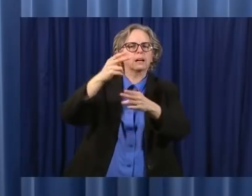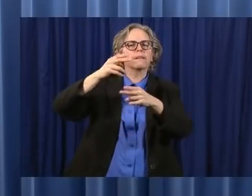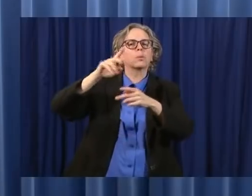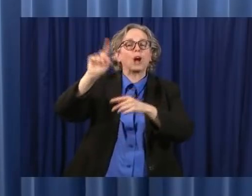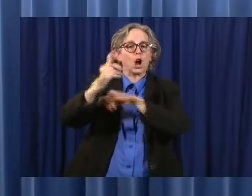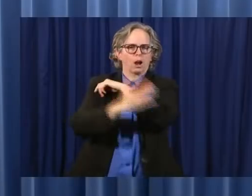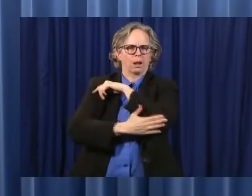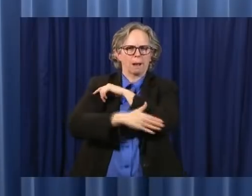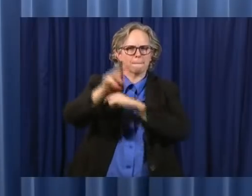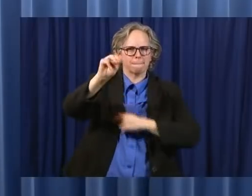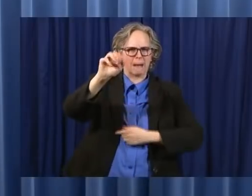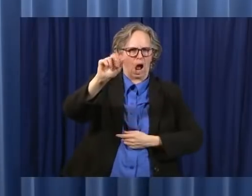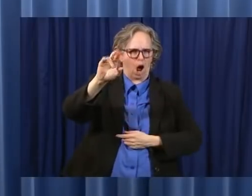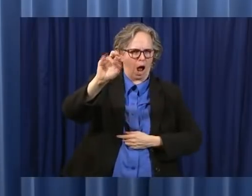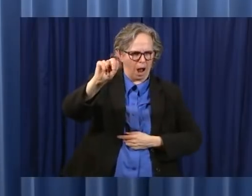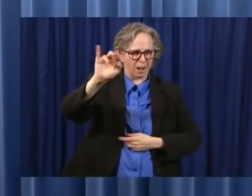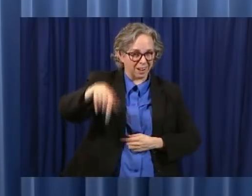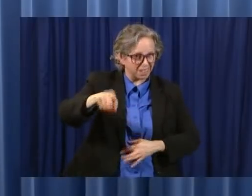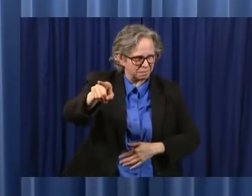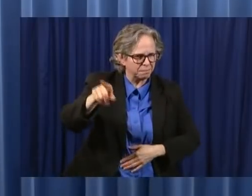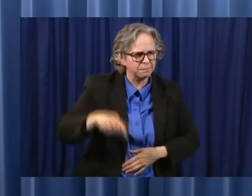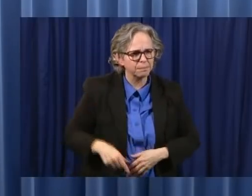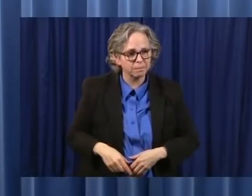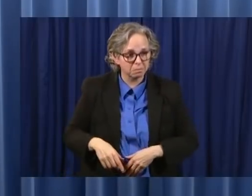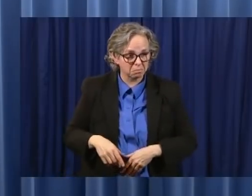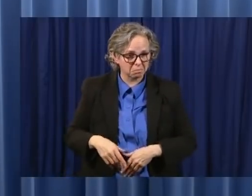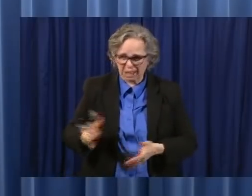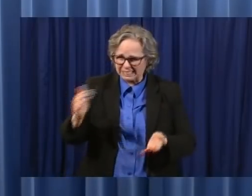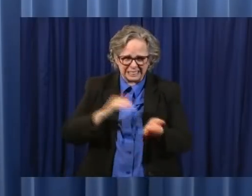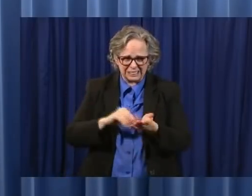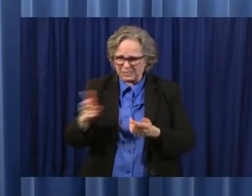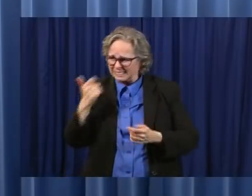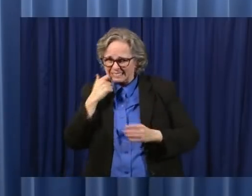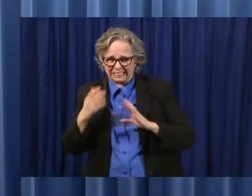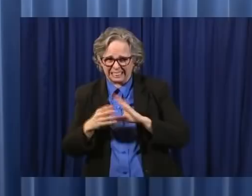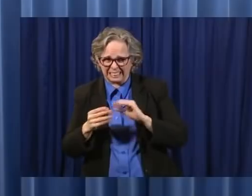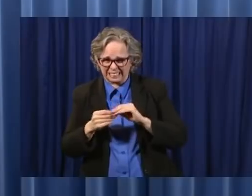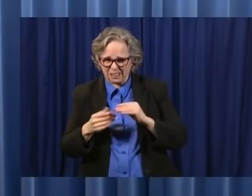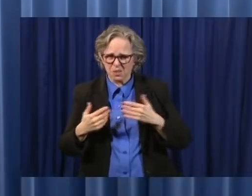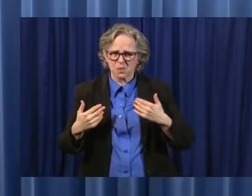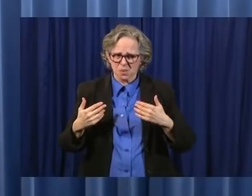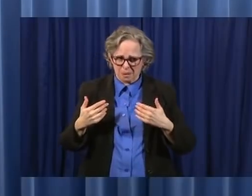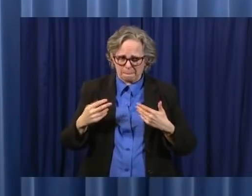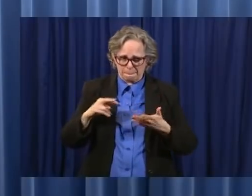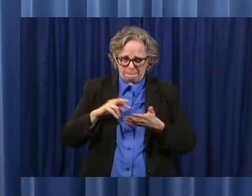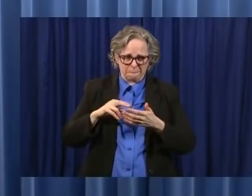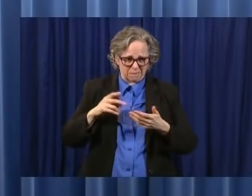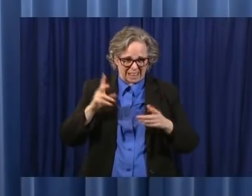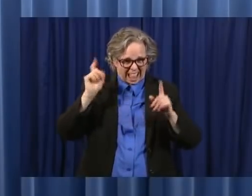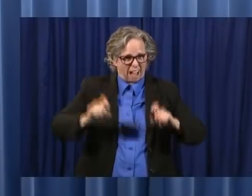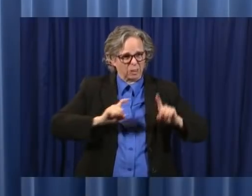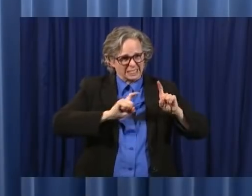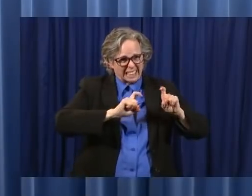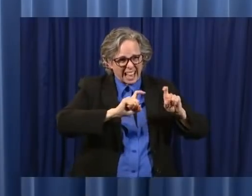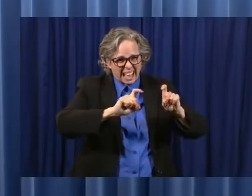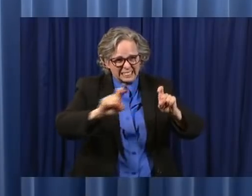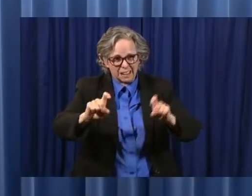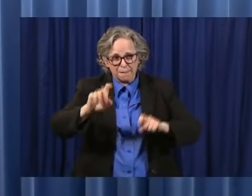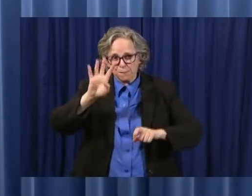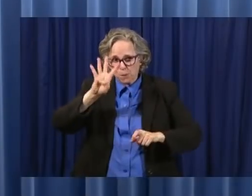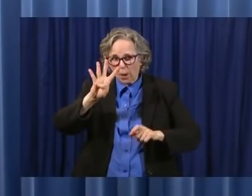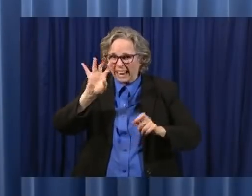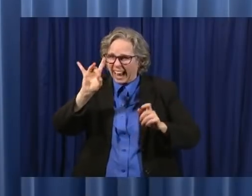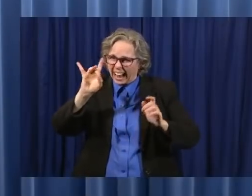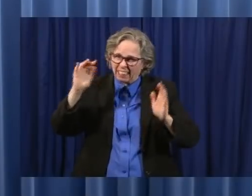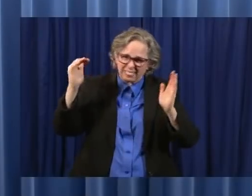idea, does it make sense to test everybody in the whole prison system, 48,000 people?